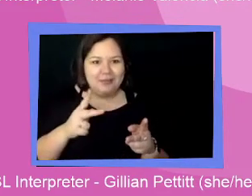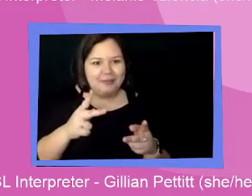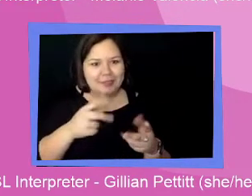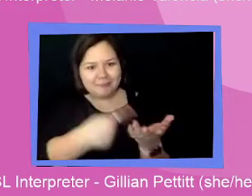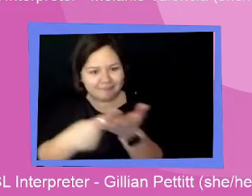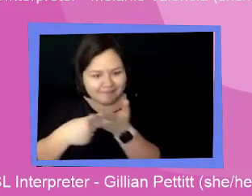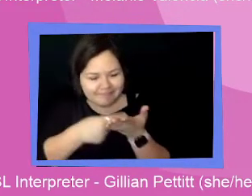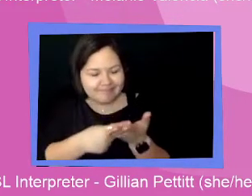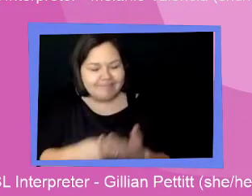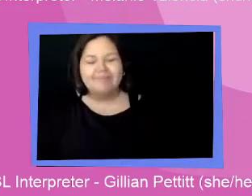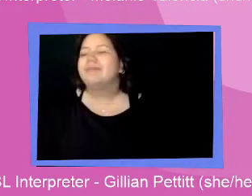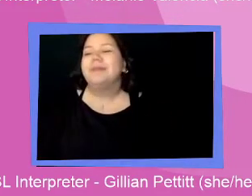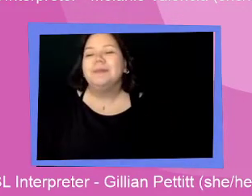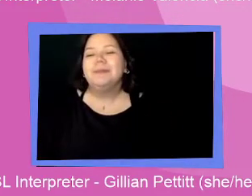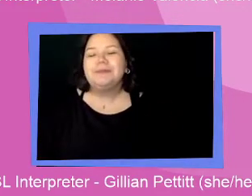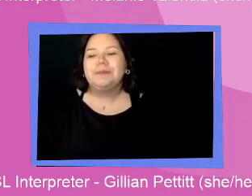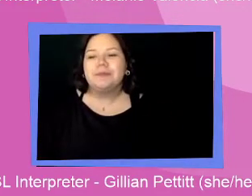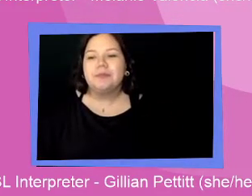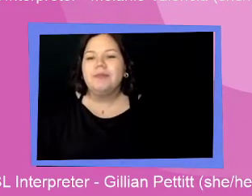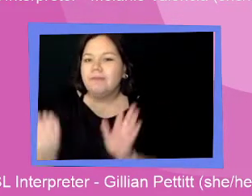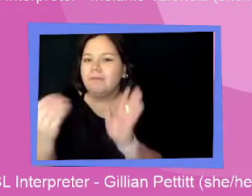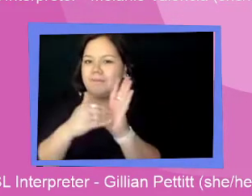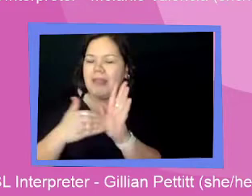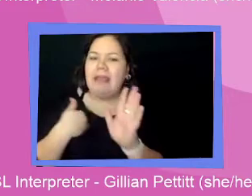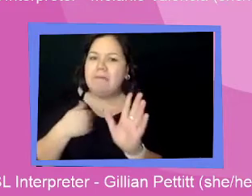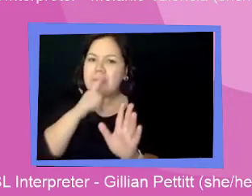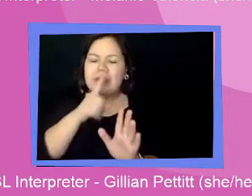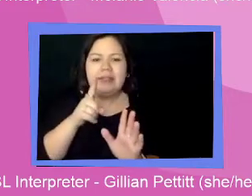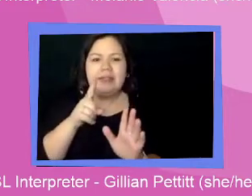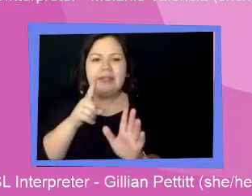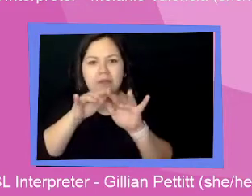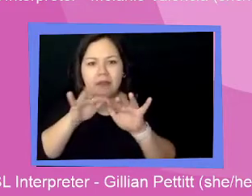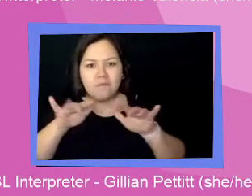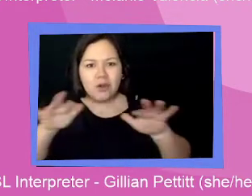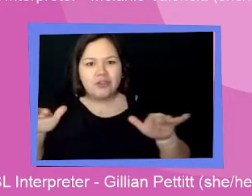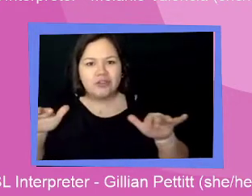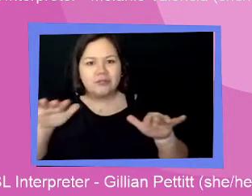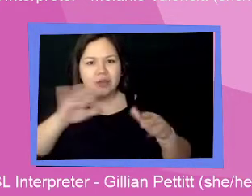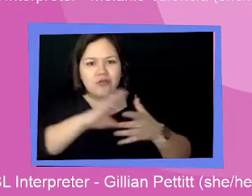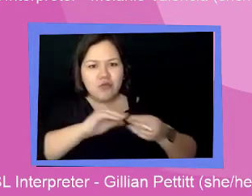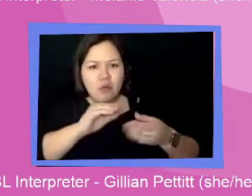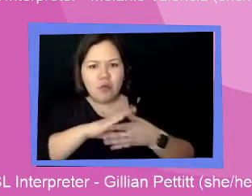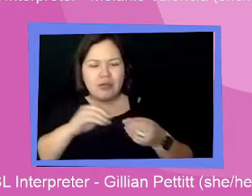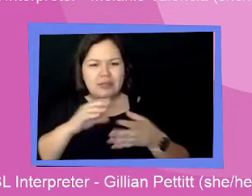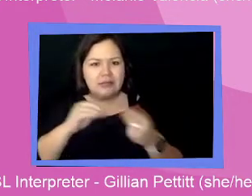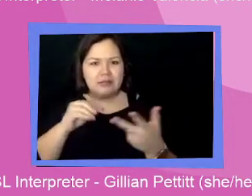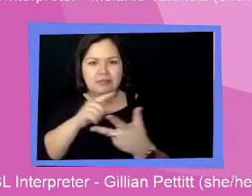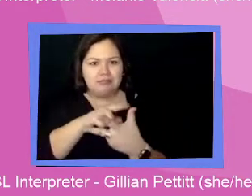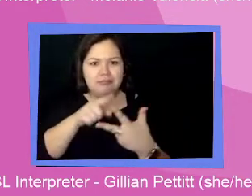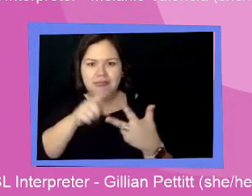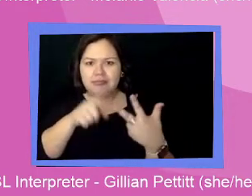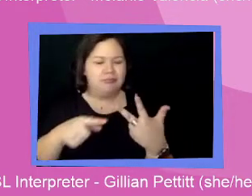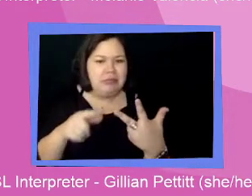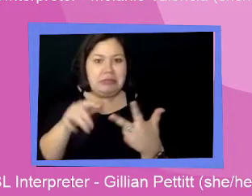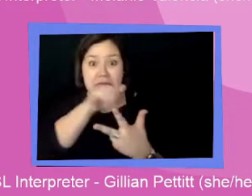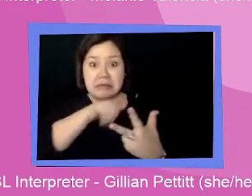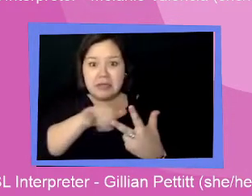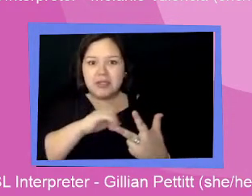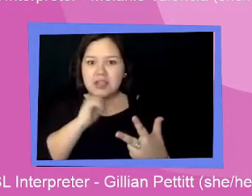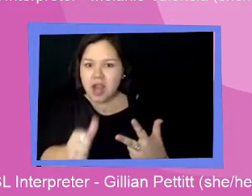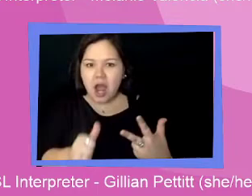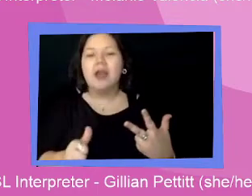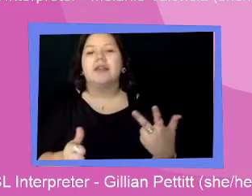As we said, very diverse group of stories that are being told. We are all united